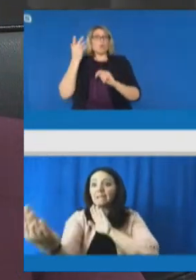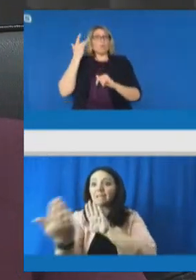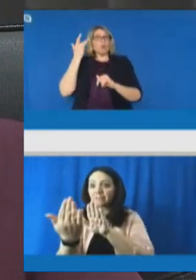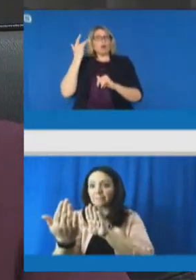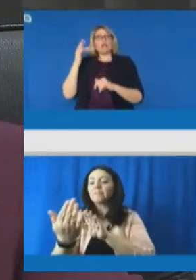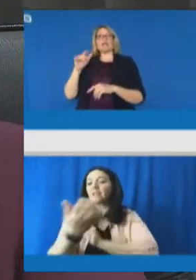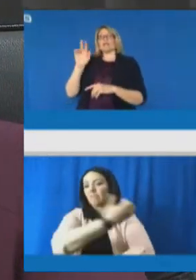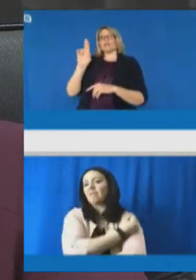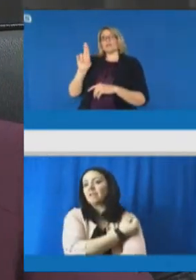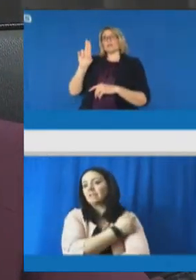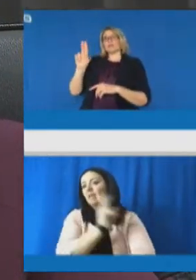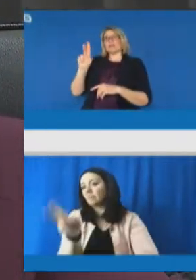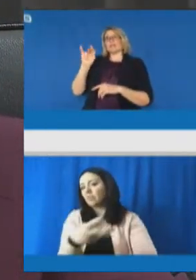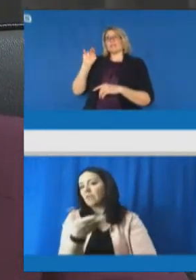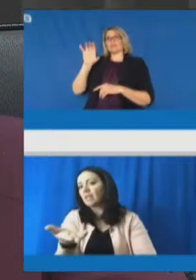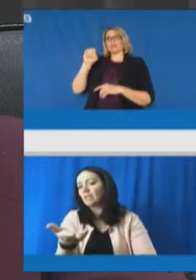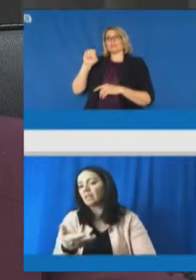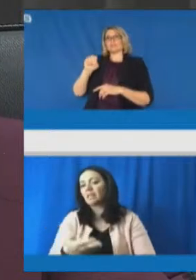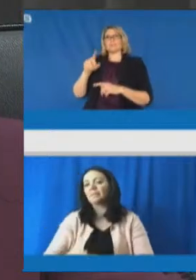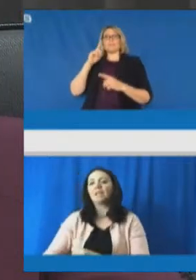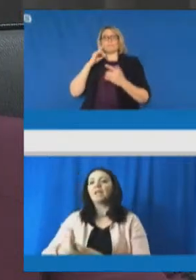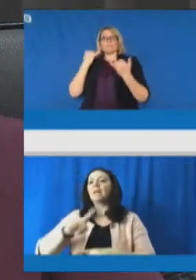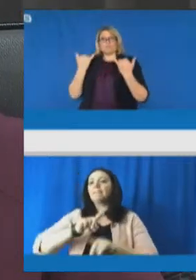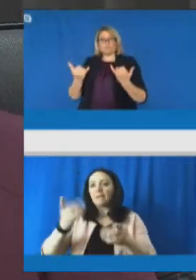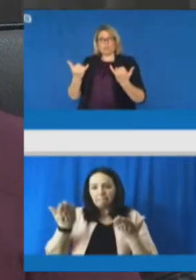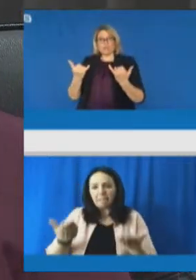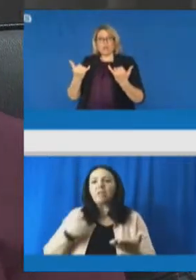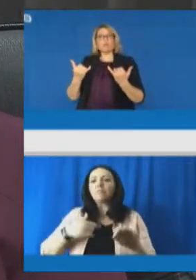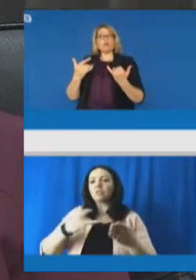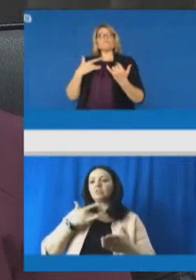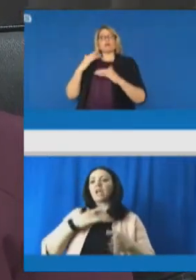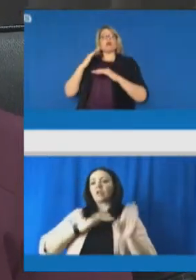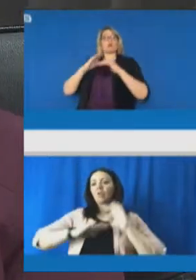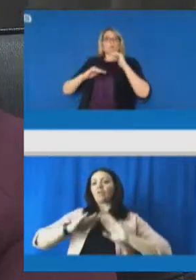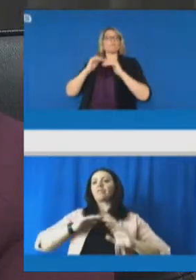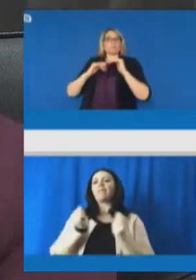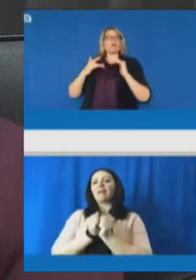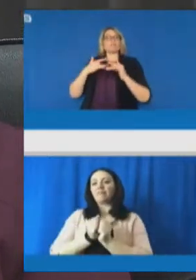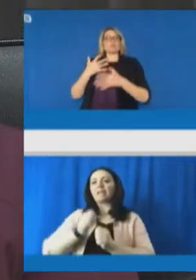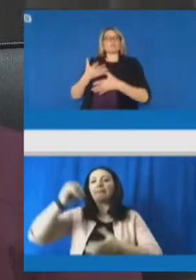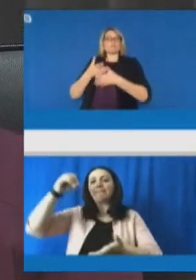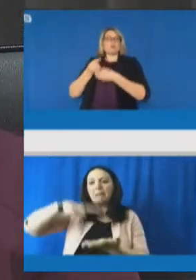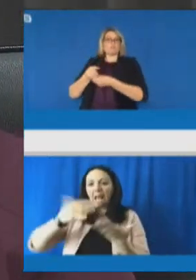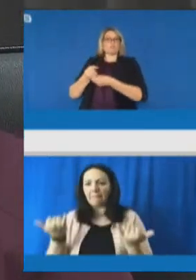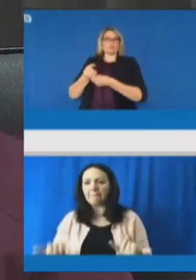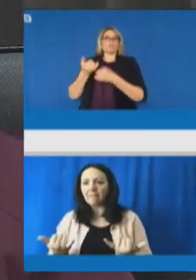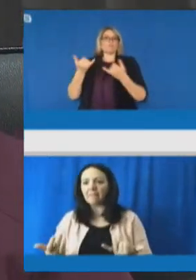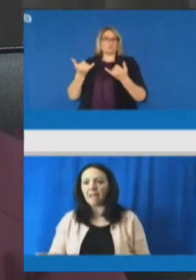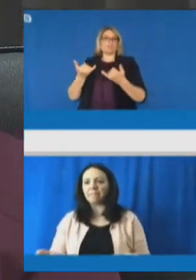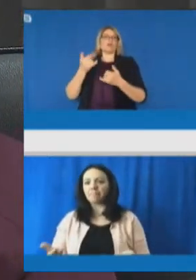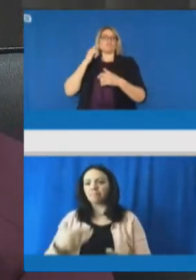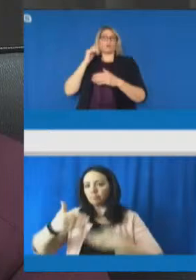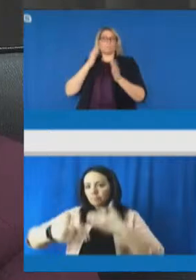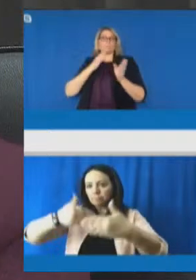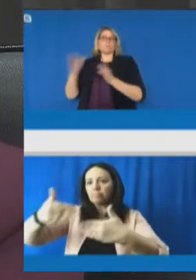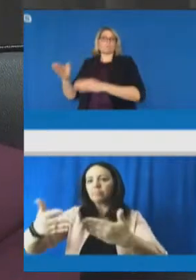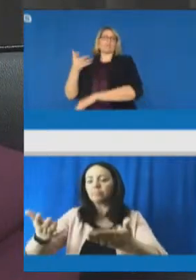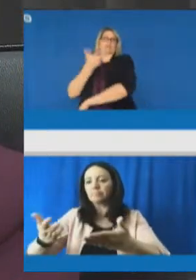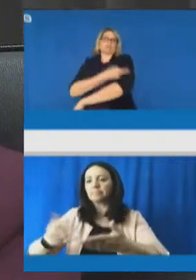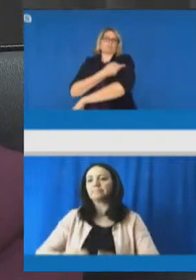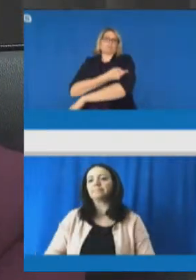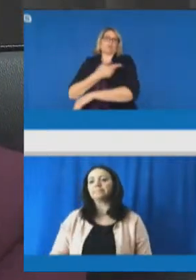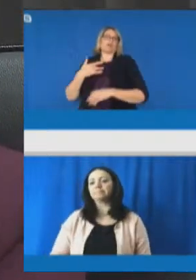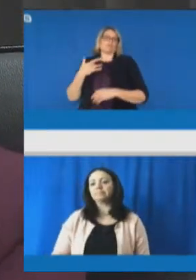What's the criteria for them establishing that they have a complex condition, and how will people without family